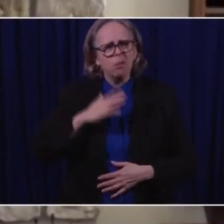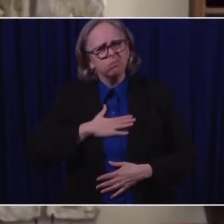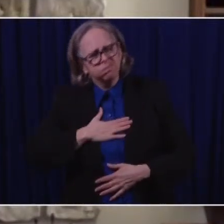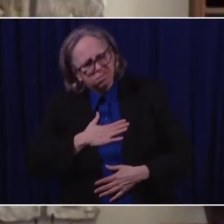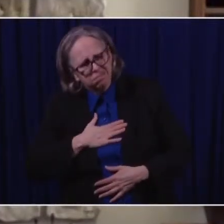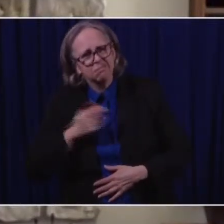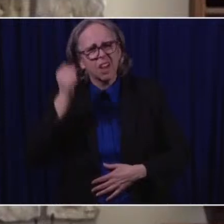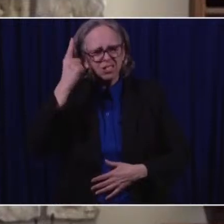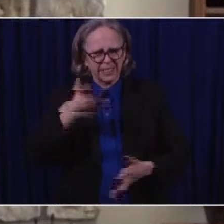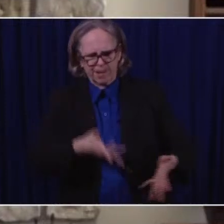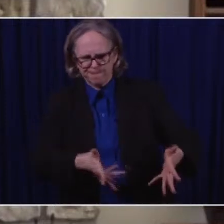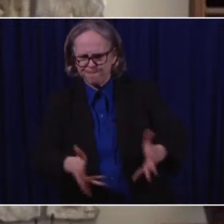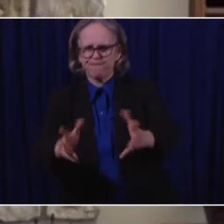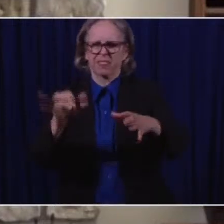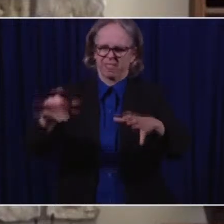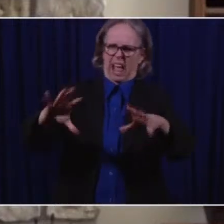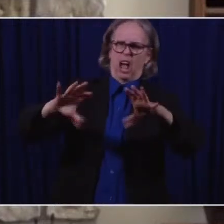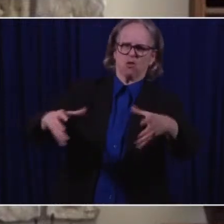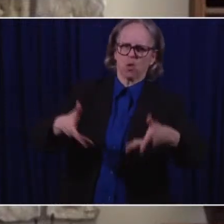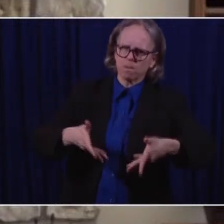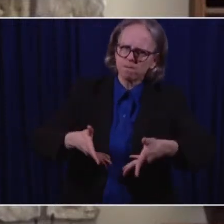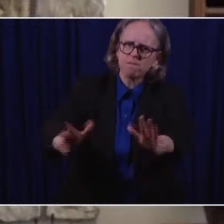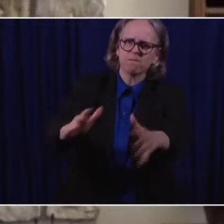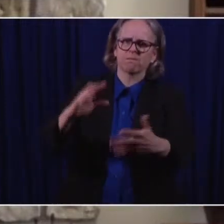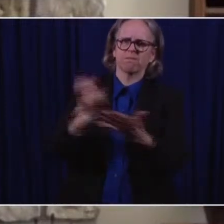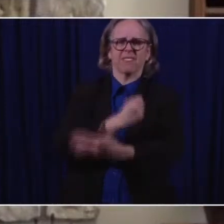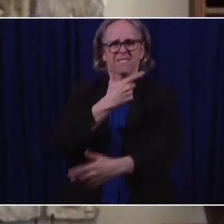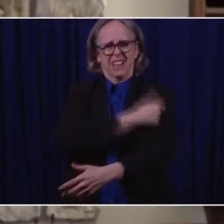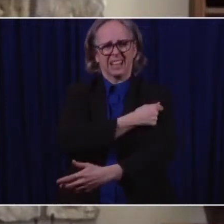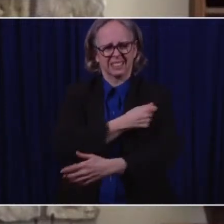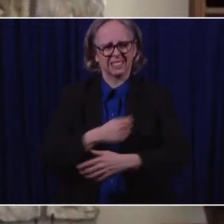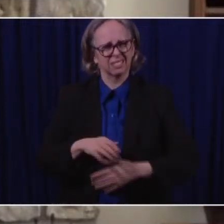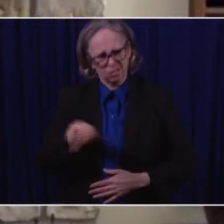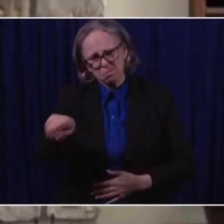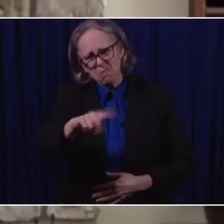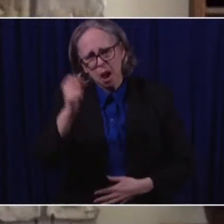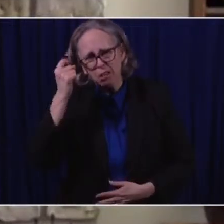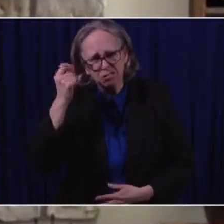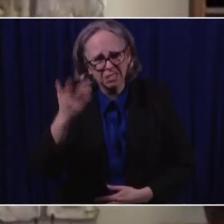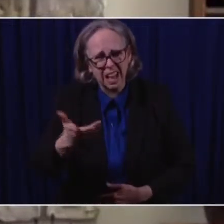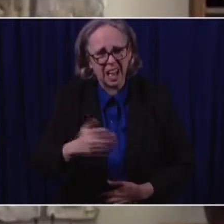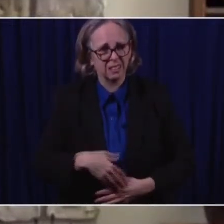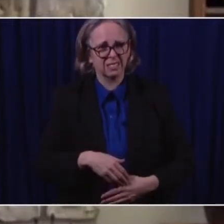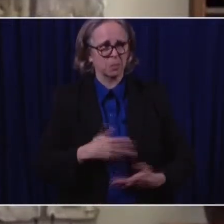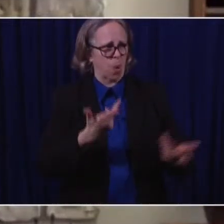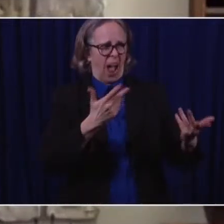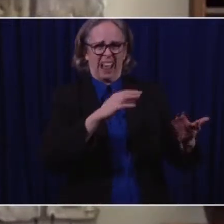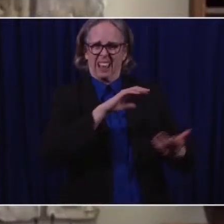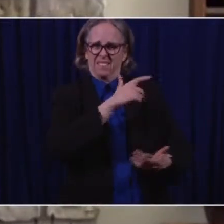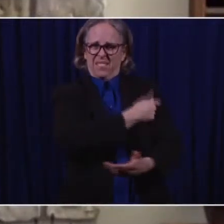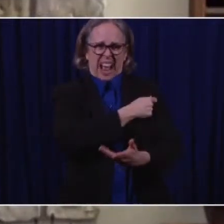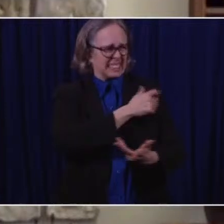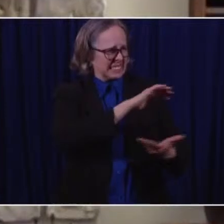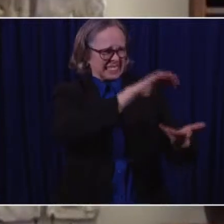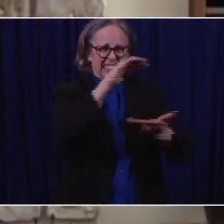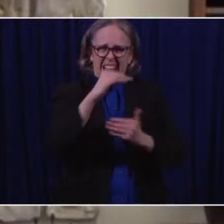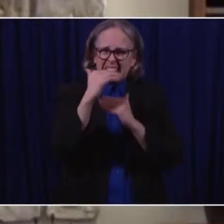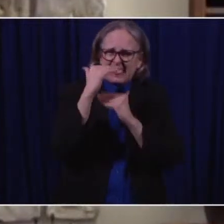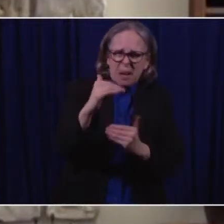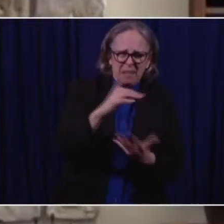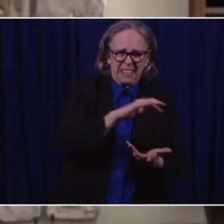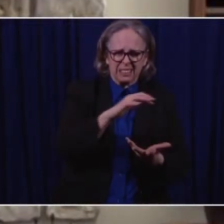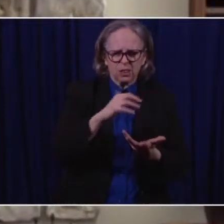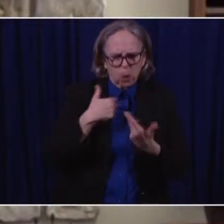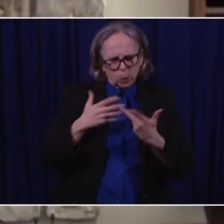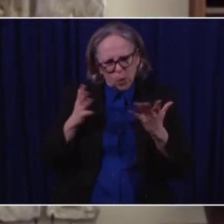we have a small amount of vaccine, we've got to cover at first the most vulnerable people. Everybody eventually is going to get it, but